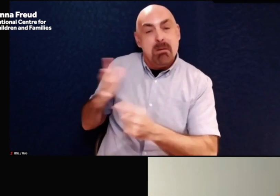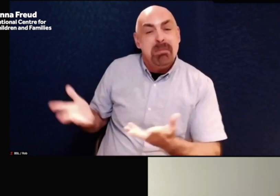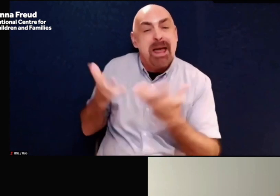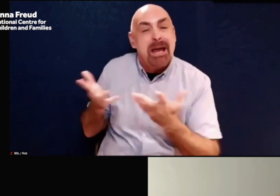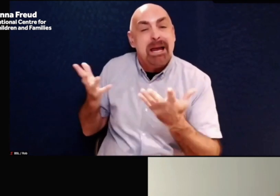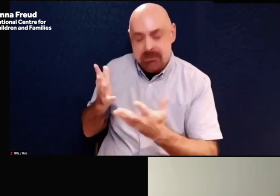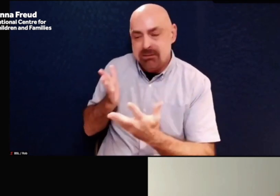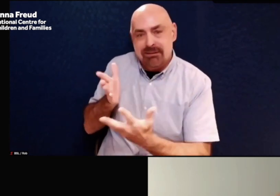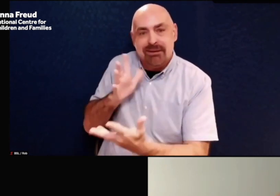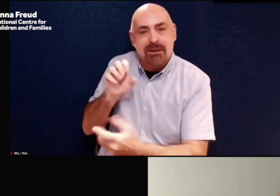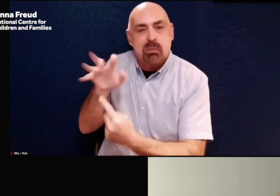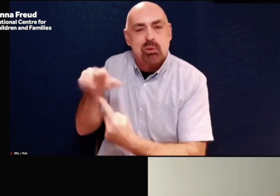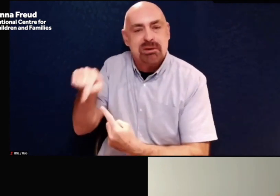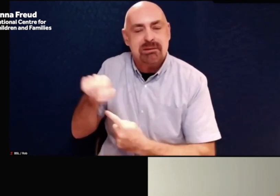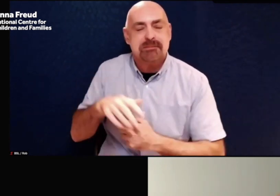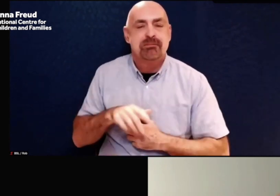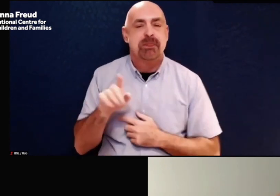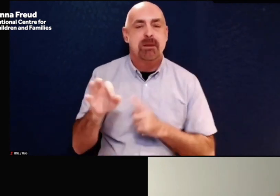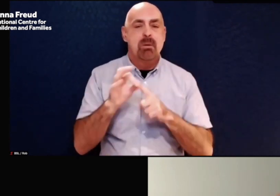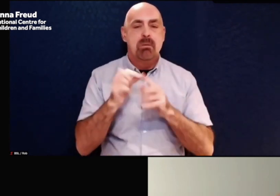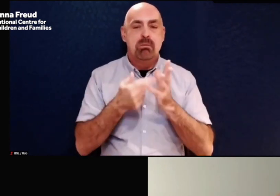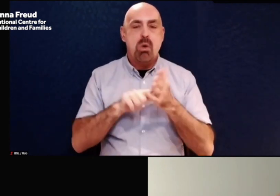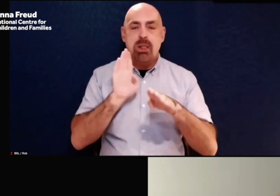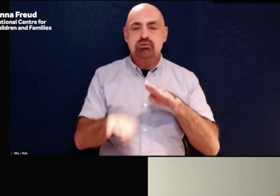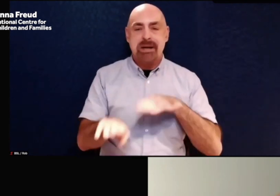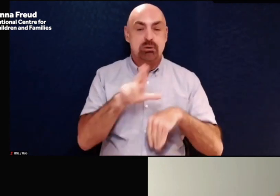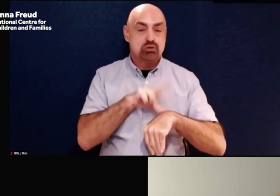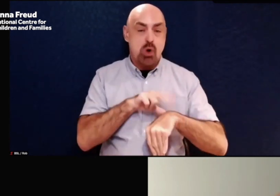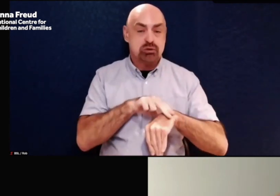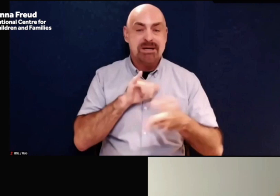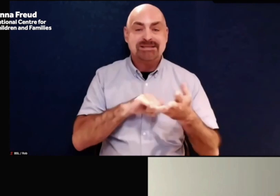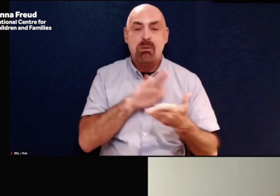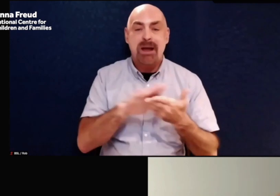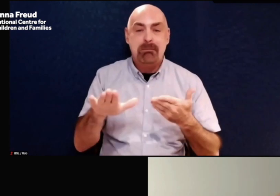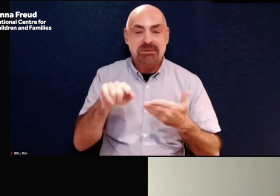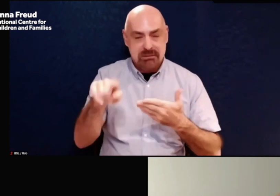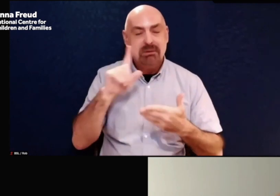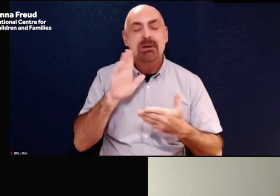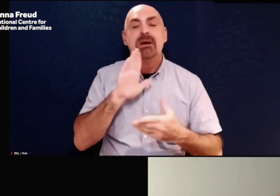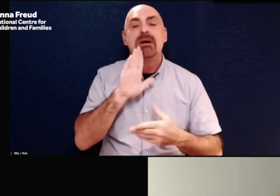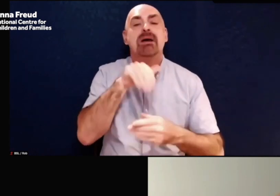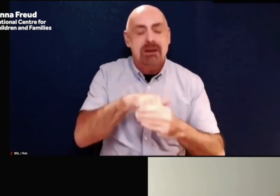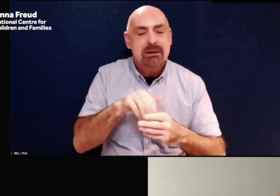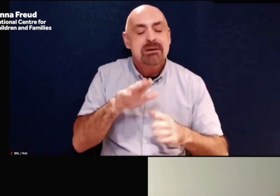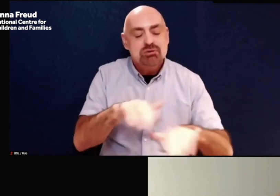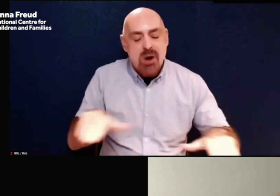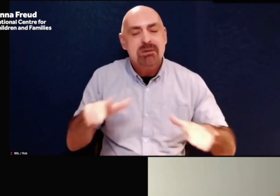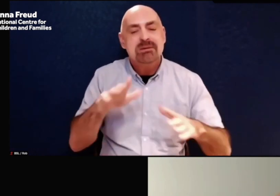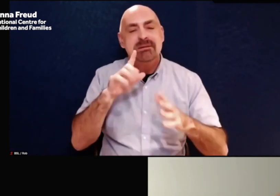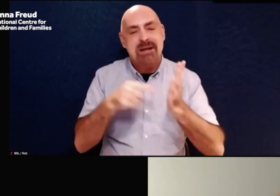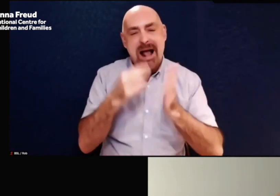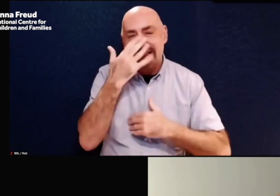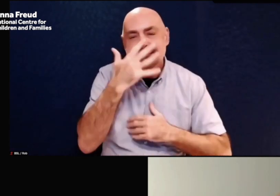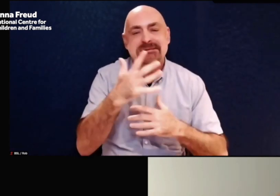education. Paul trained as a doctor in Southampton and then as a child and adolescent psychiatrist. But